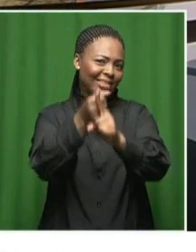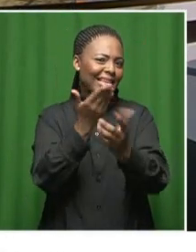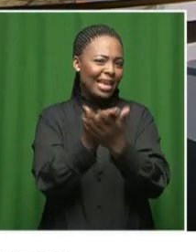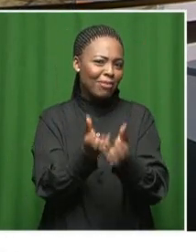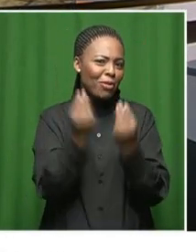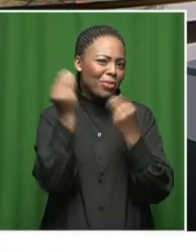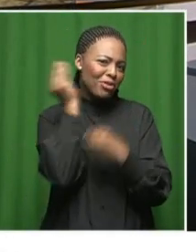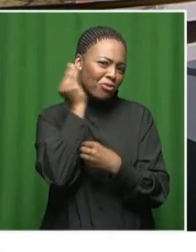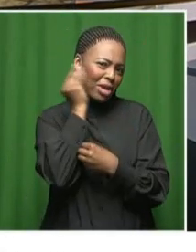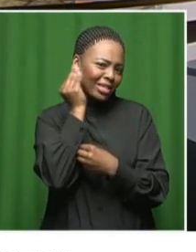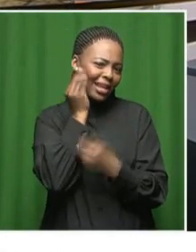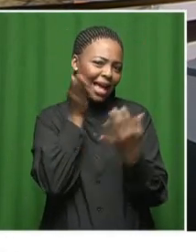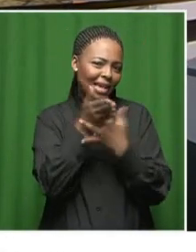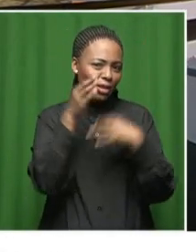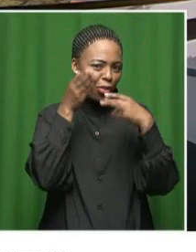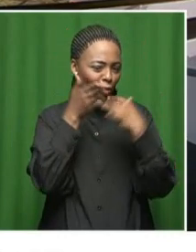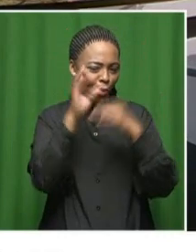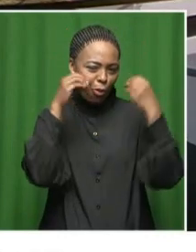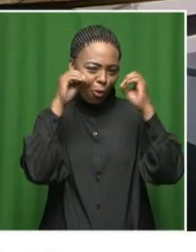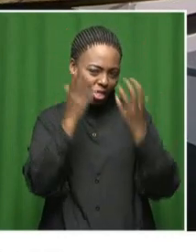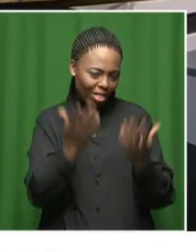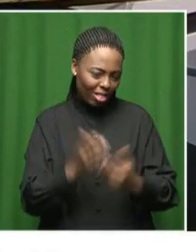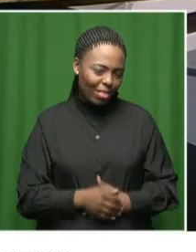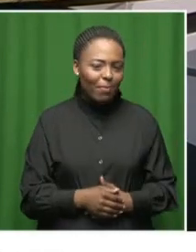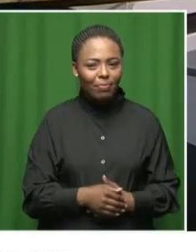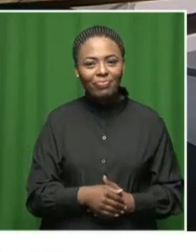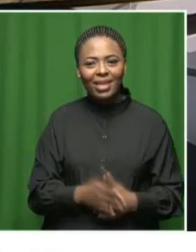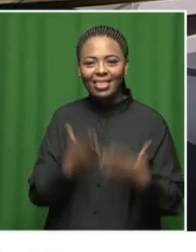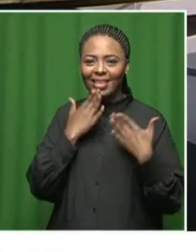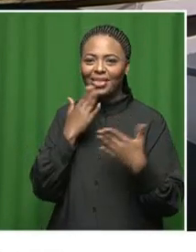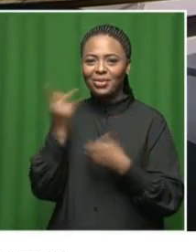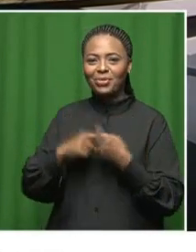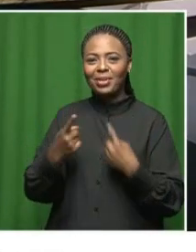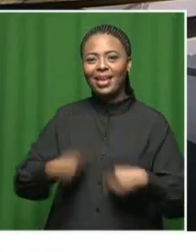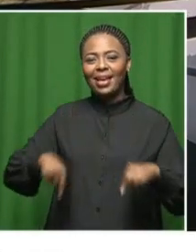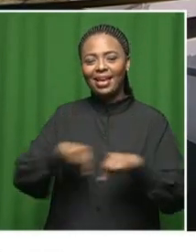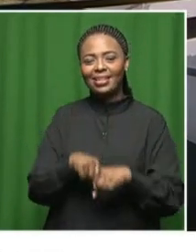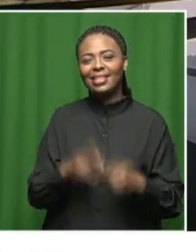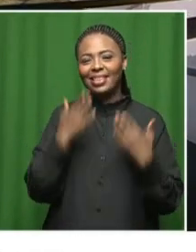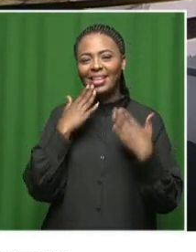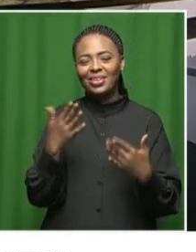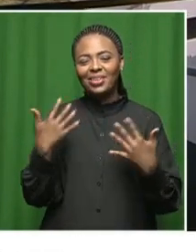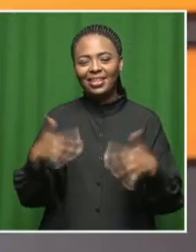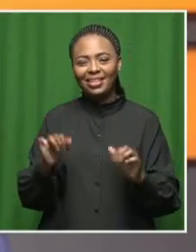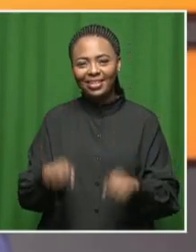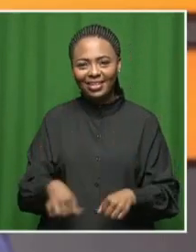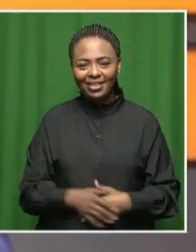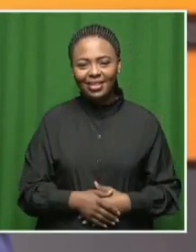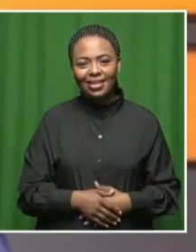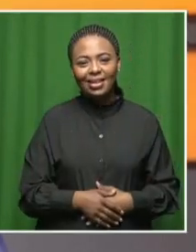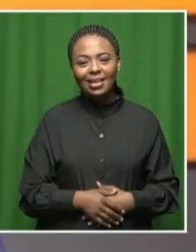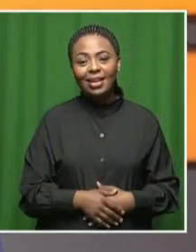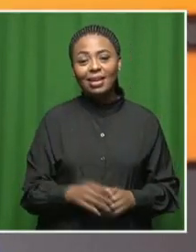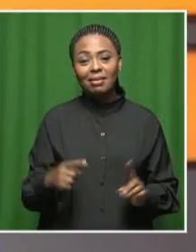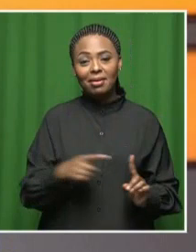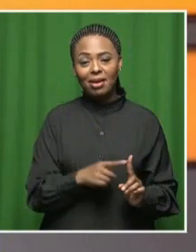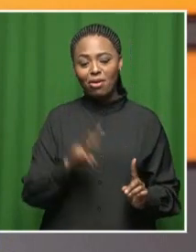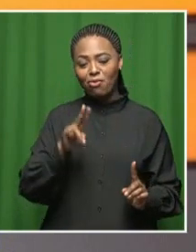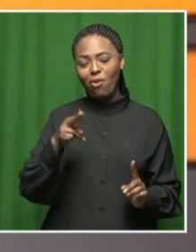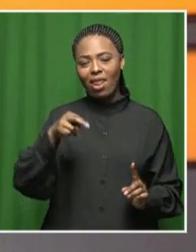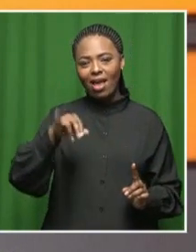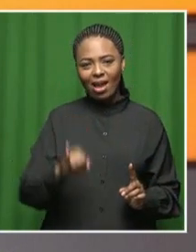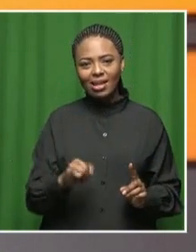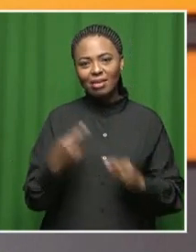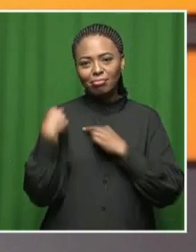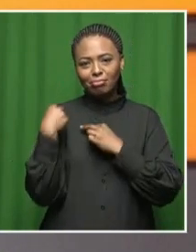can get access. All right. Mthembu, thank you so much for joining us. Yeah, no, thank you so much. Yeah. Vulane Mthembu is in charge of